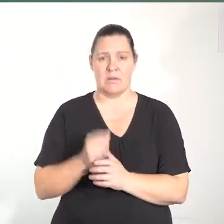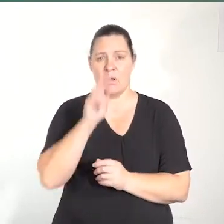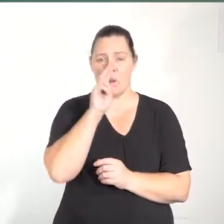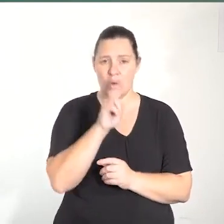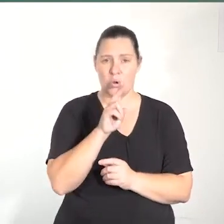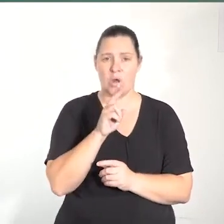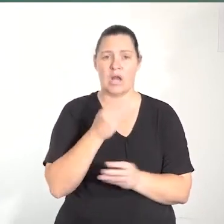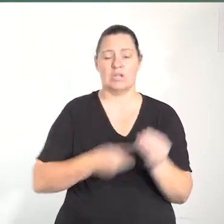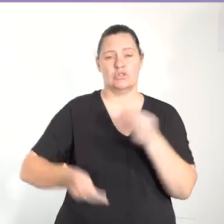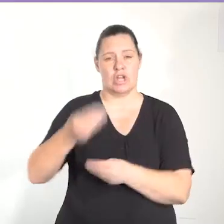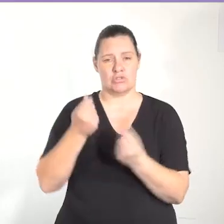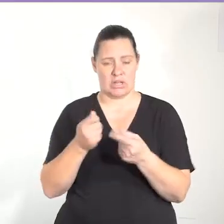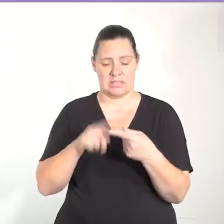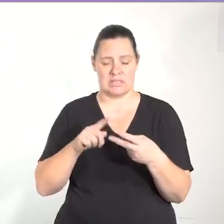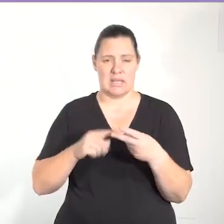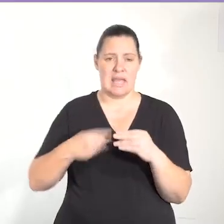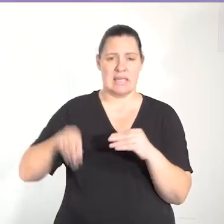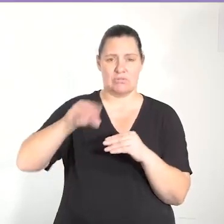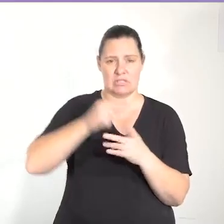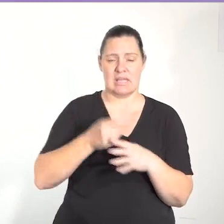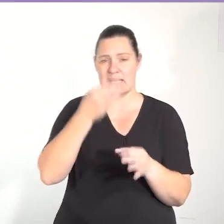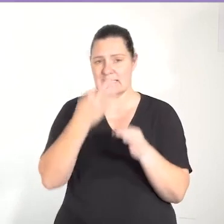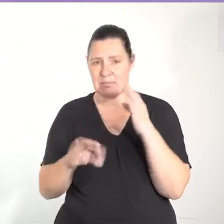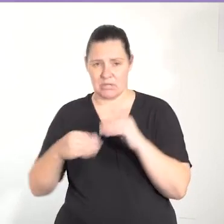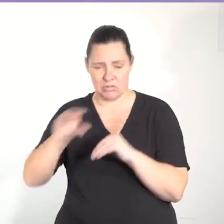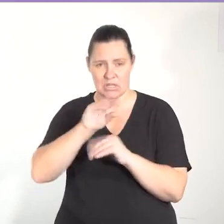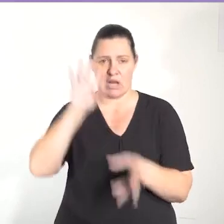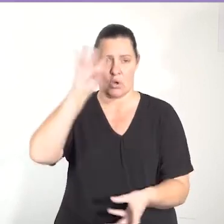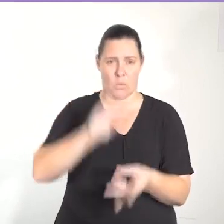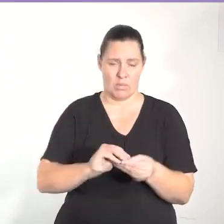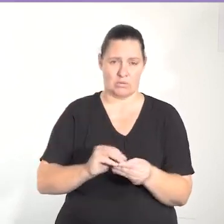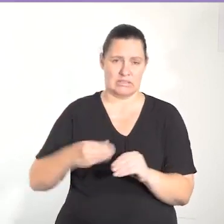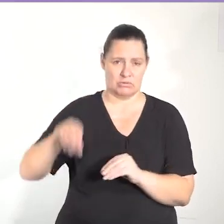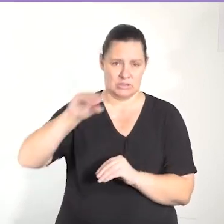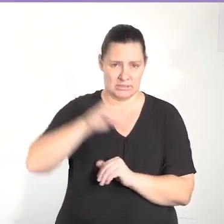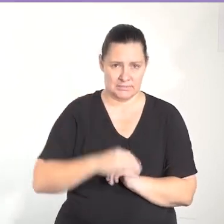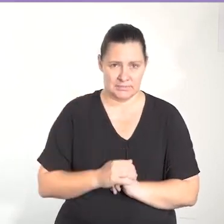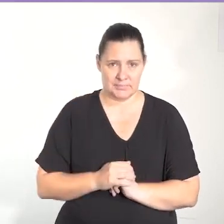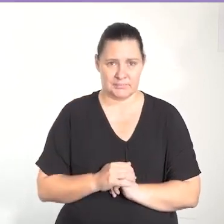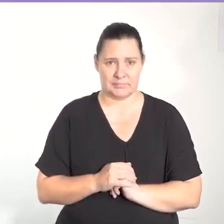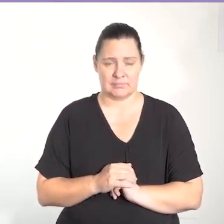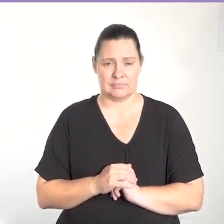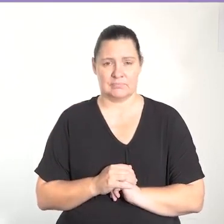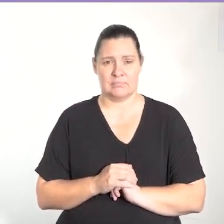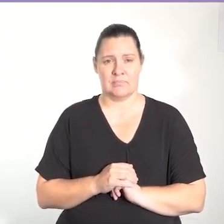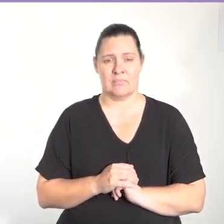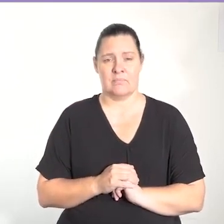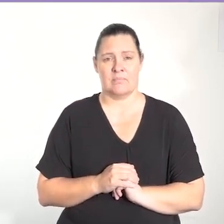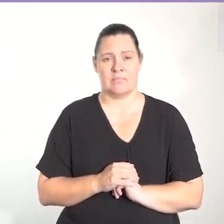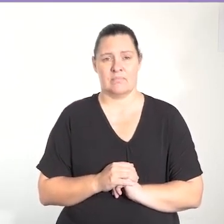to look at exchange rate, interest, simple interest, and compound interest.